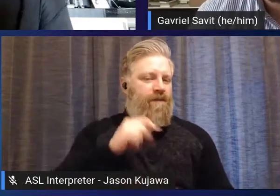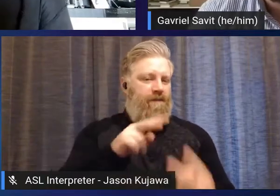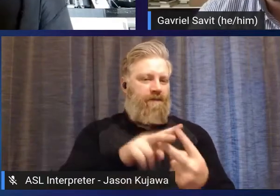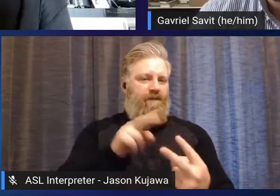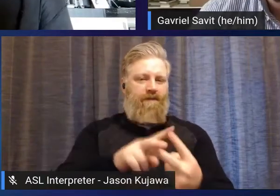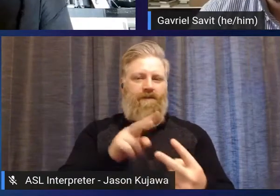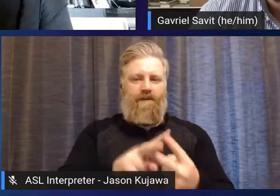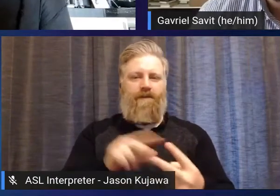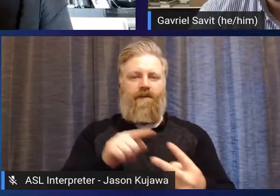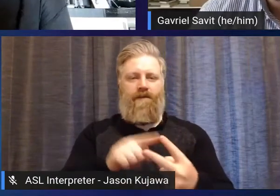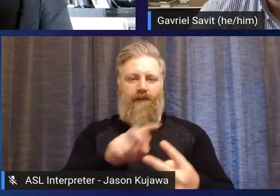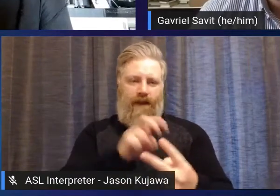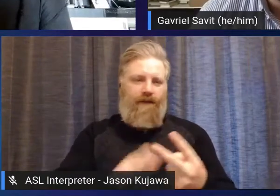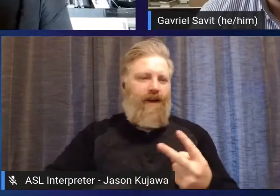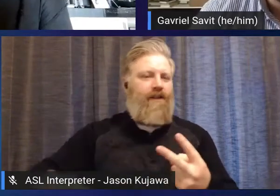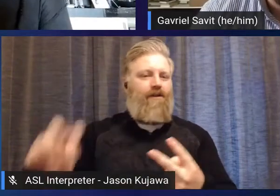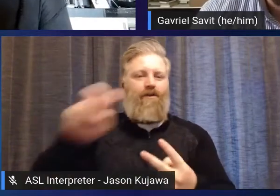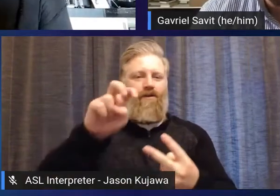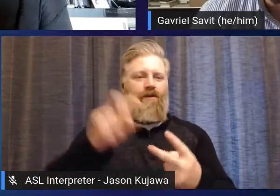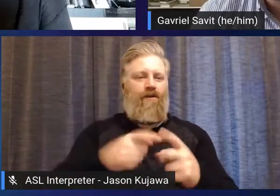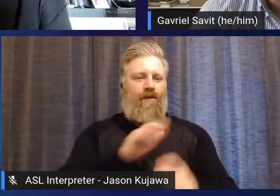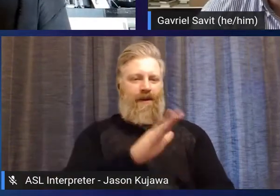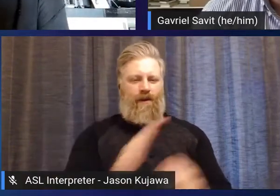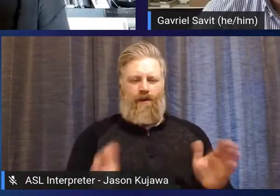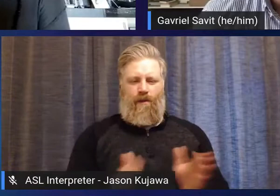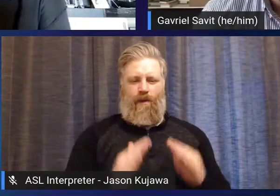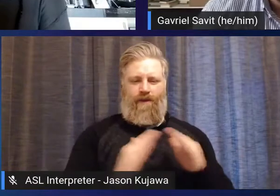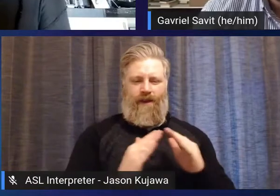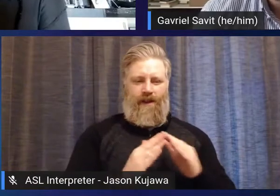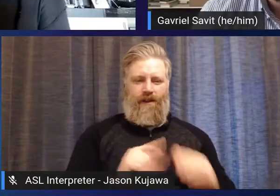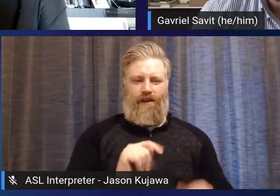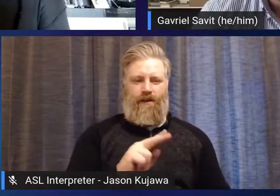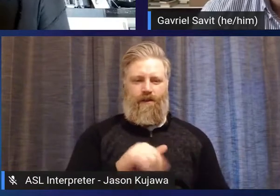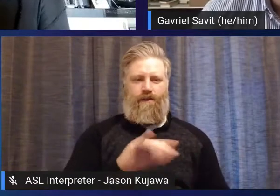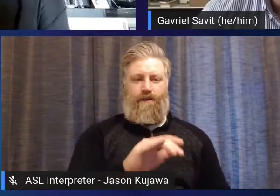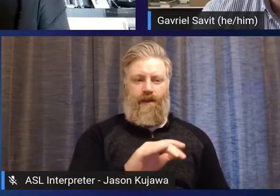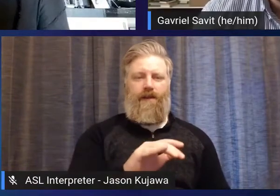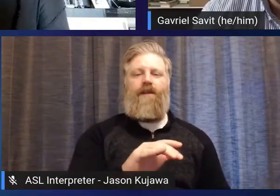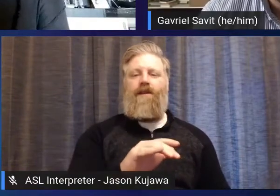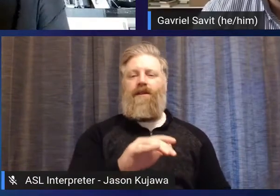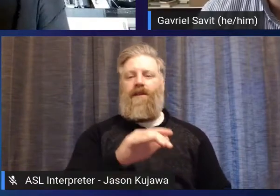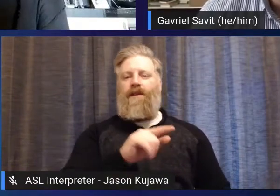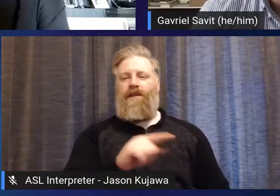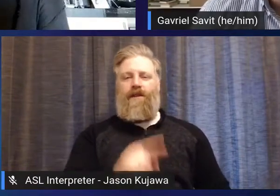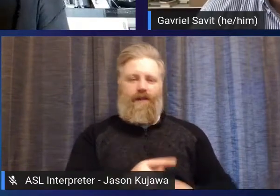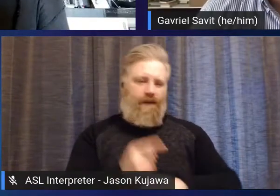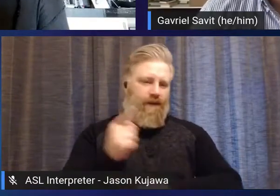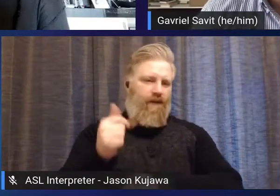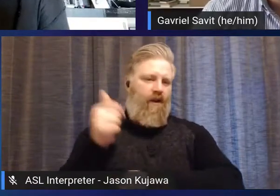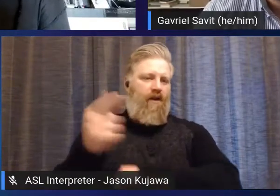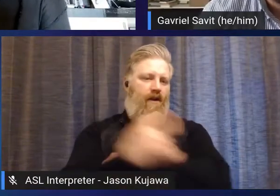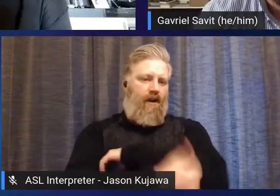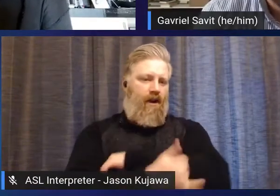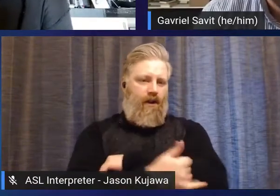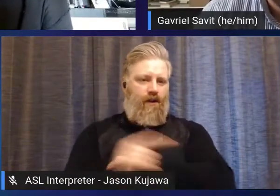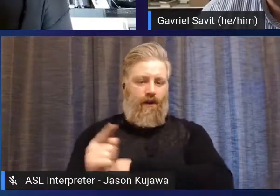an adventure from their little village of Tupik through the far country to the House of Death